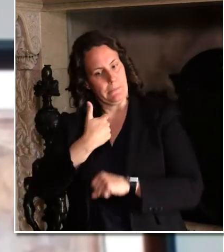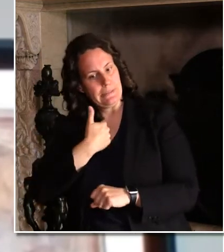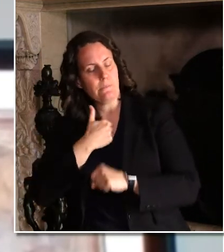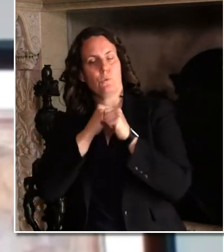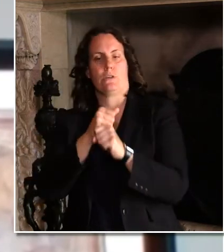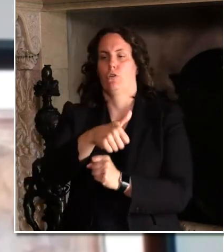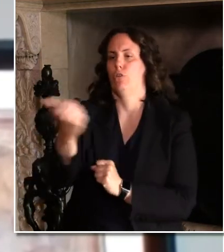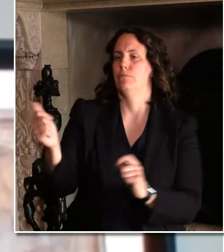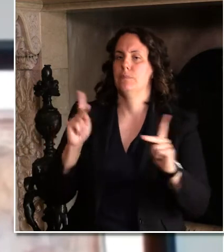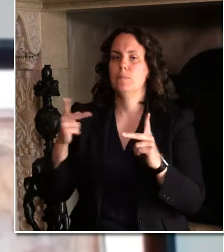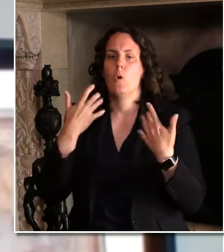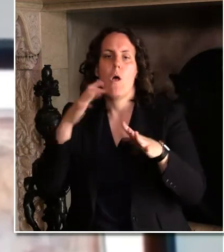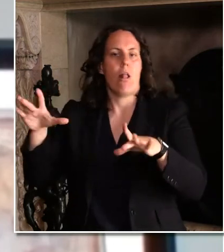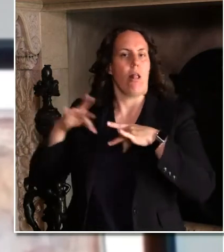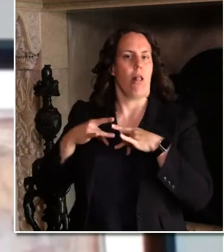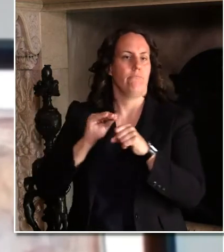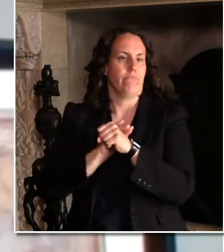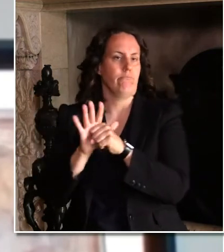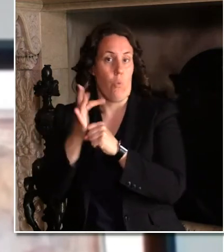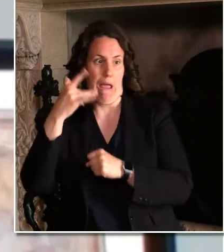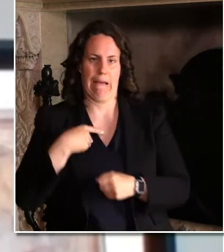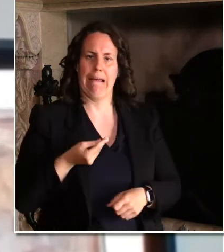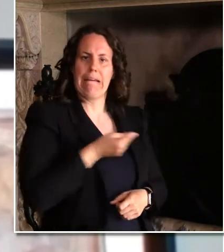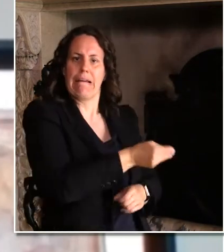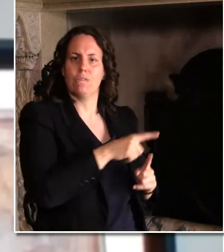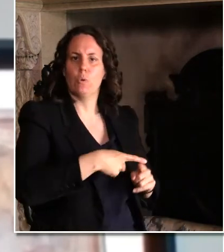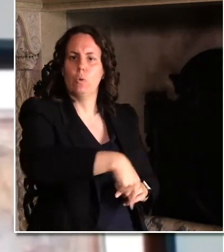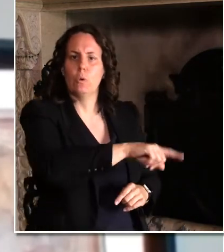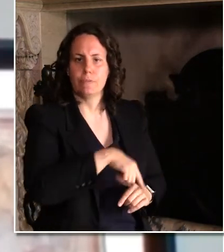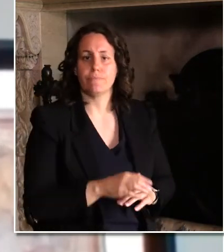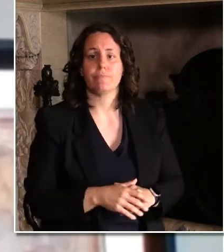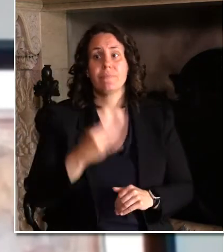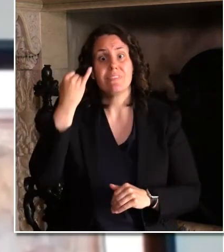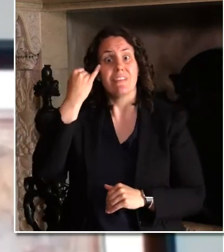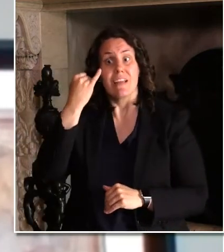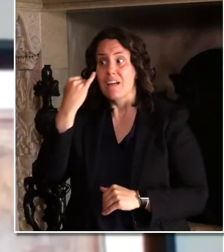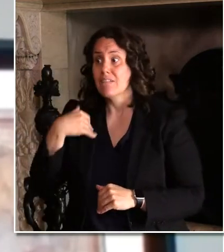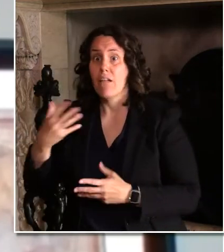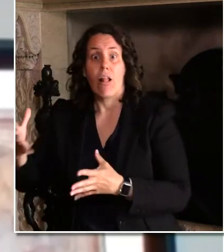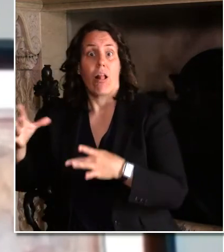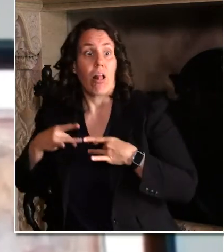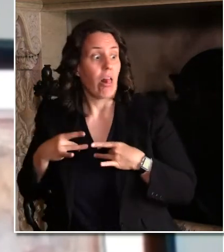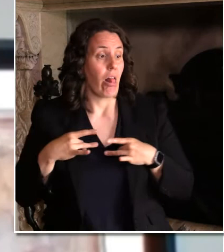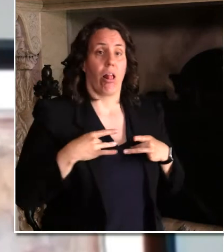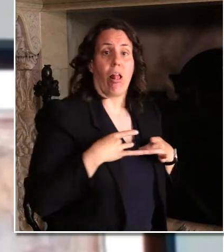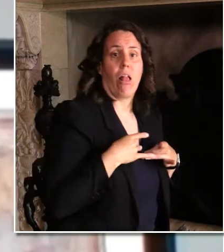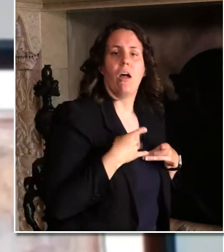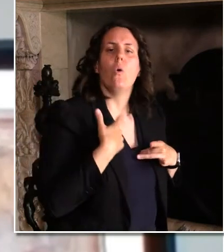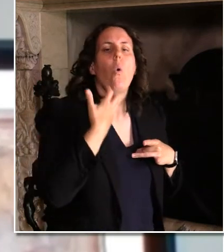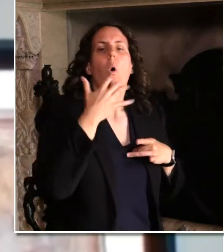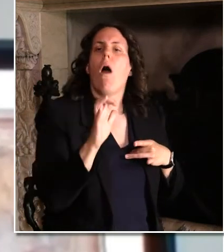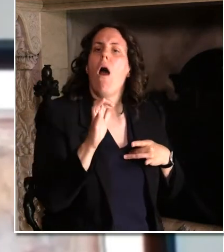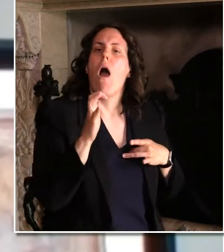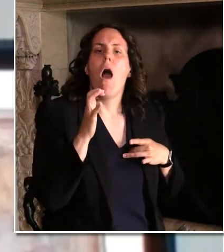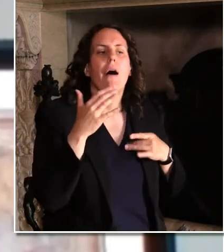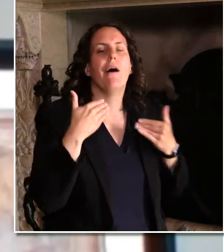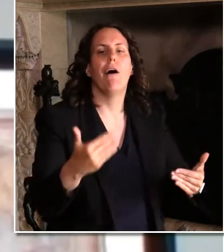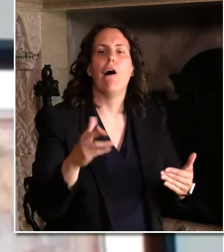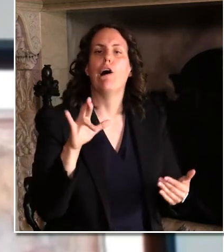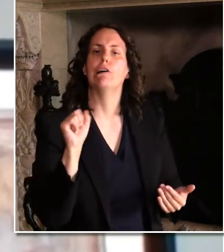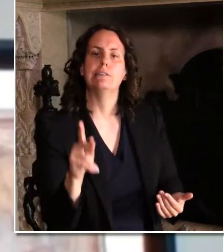I do not want to be the person who unintentionally brings this awful virus through our doors. Our residents need us, and they need us to